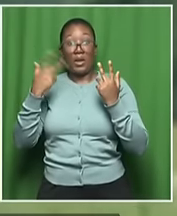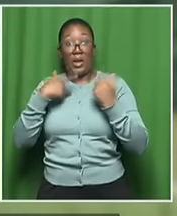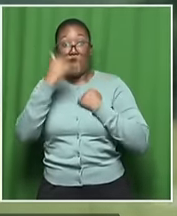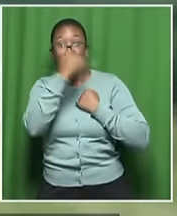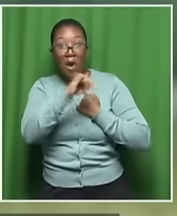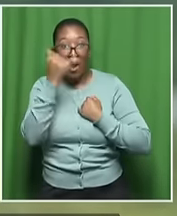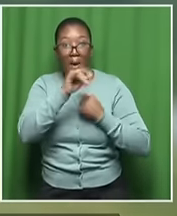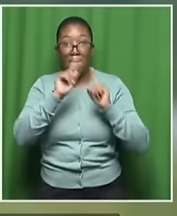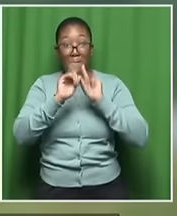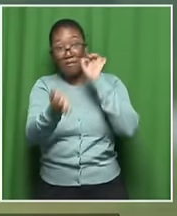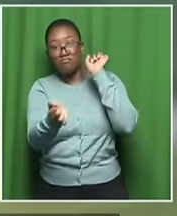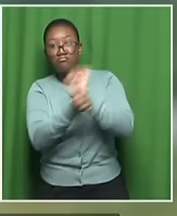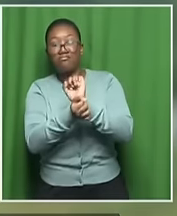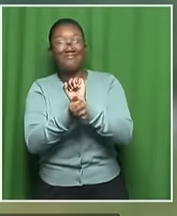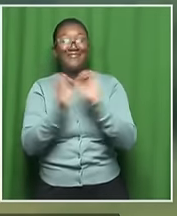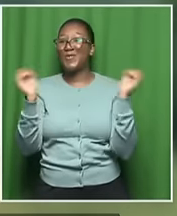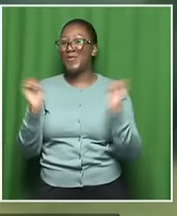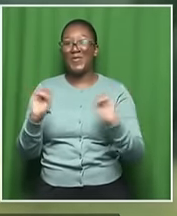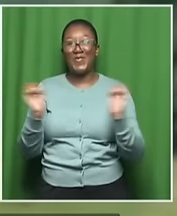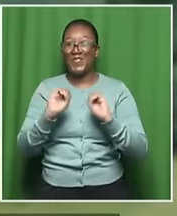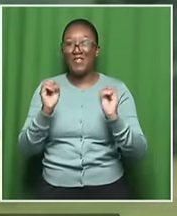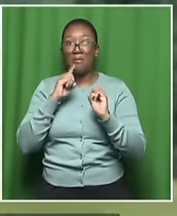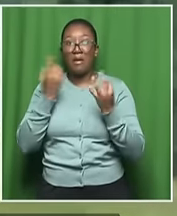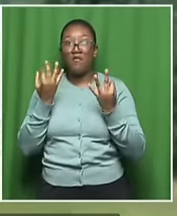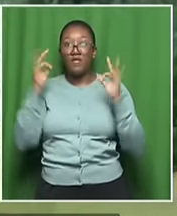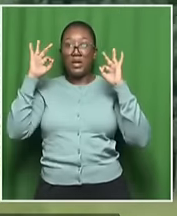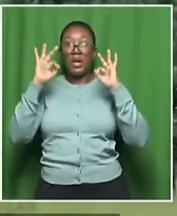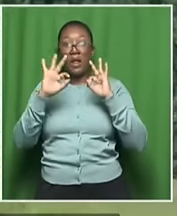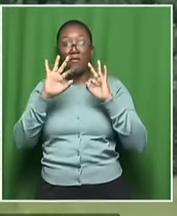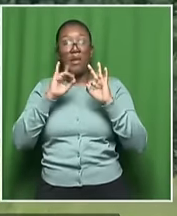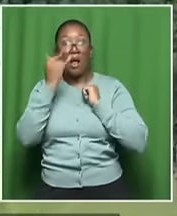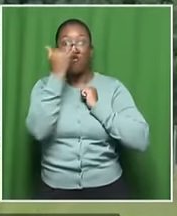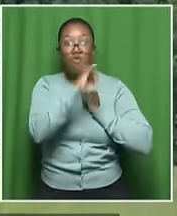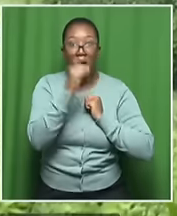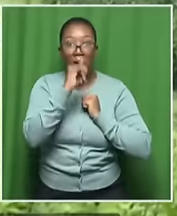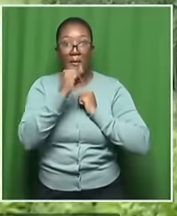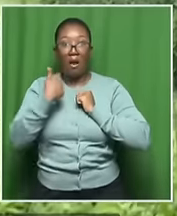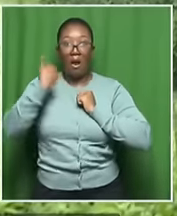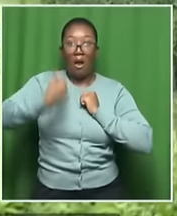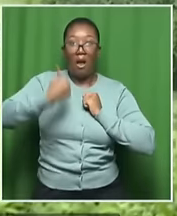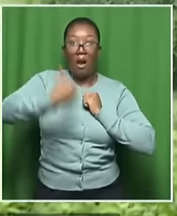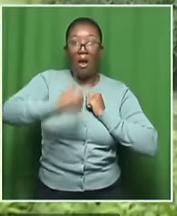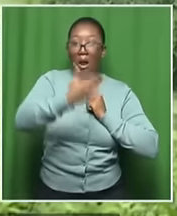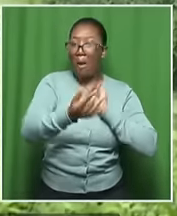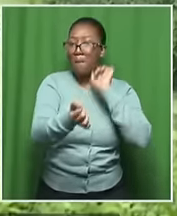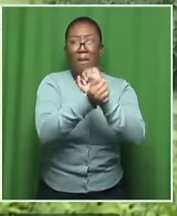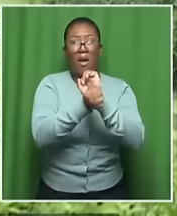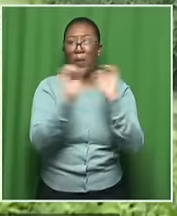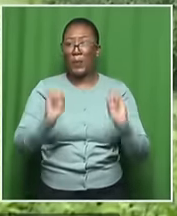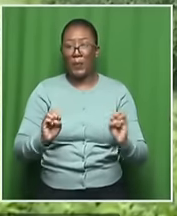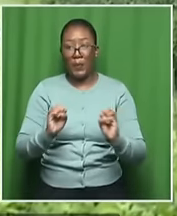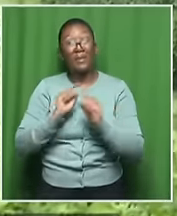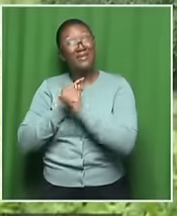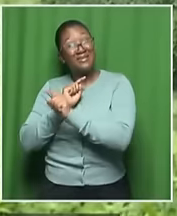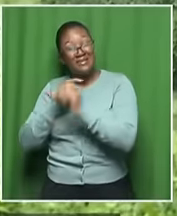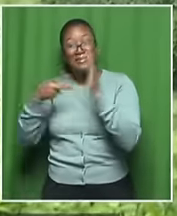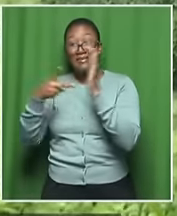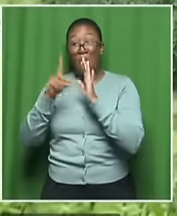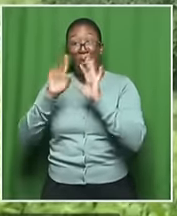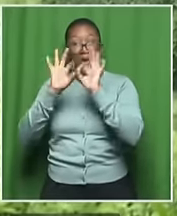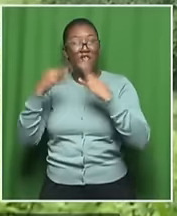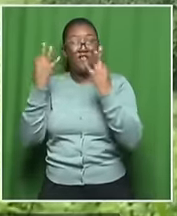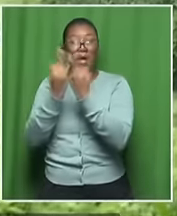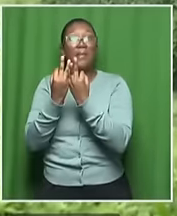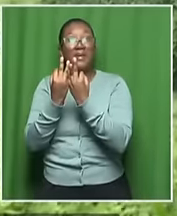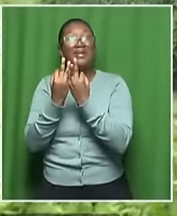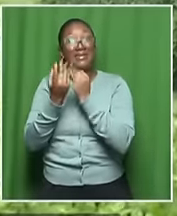for instance, with crime. And that goes down also to the families, where the family is,